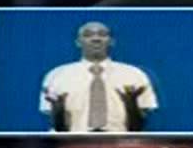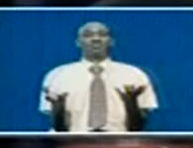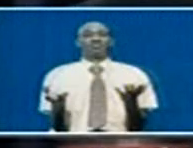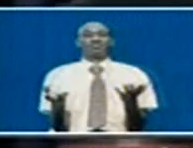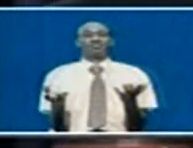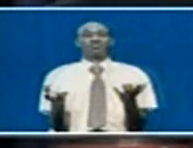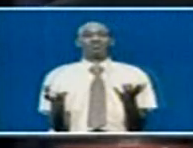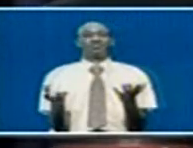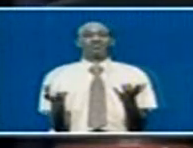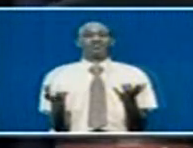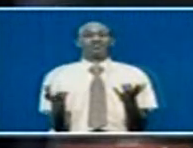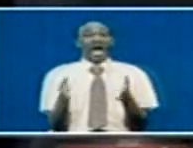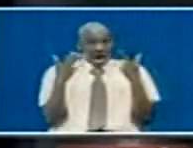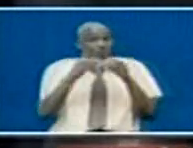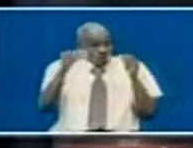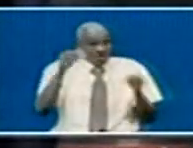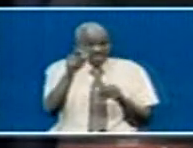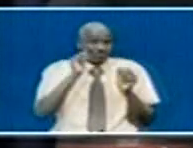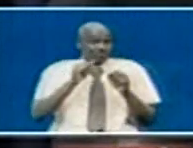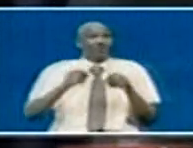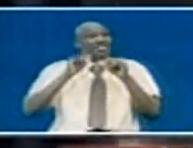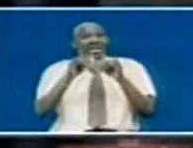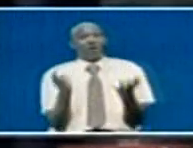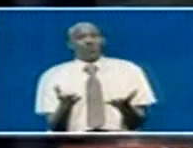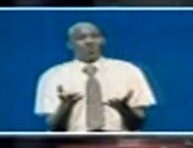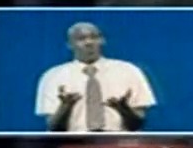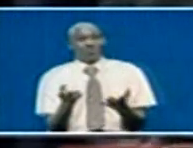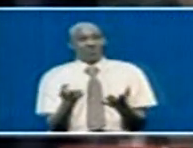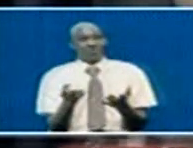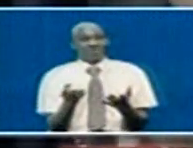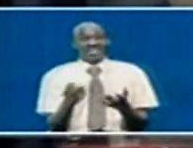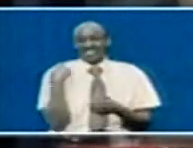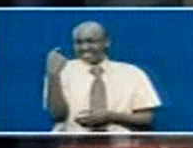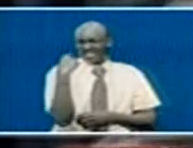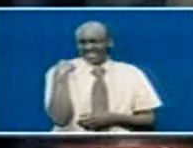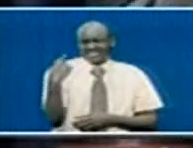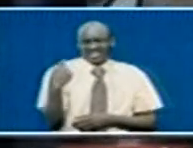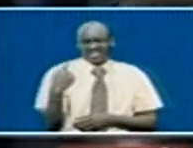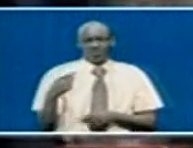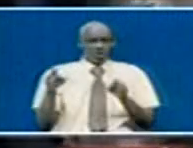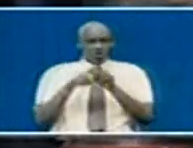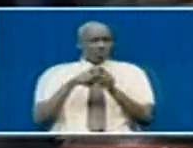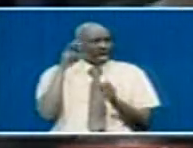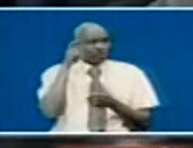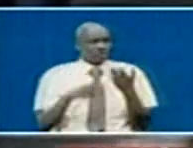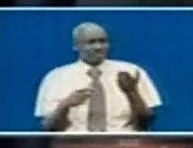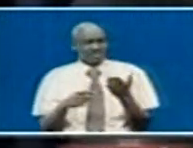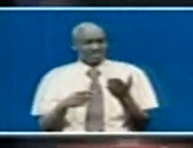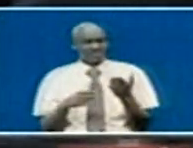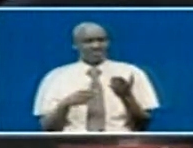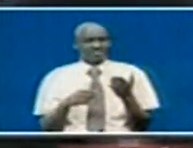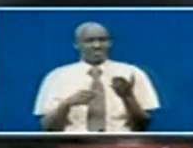see how long that caliphate will last. And you know, recently we also heard